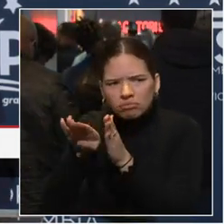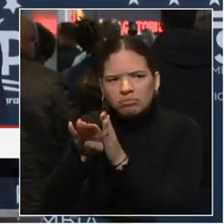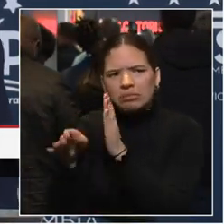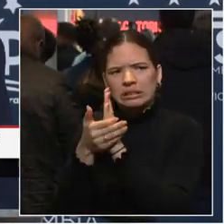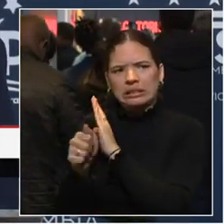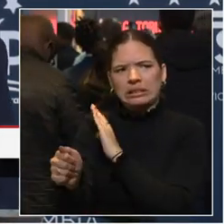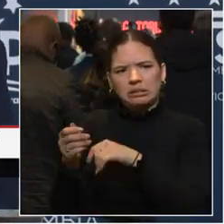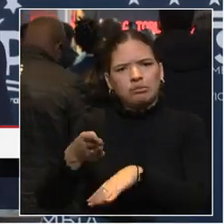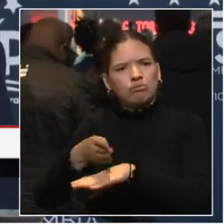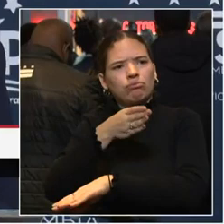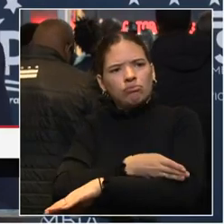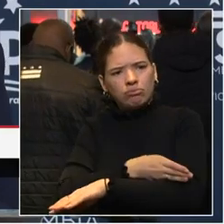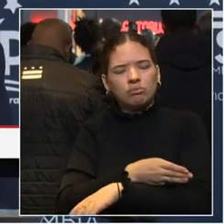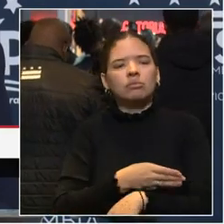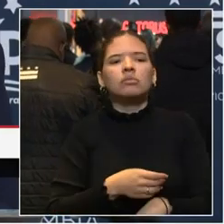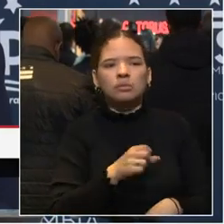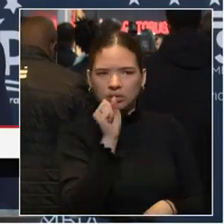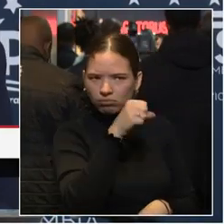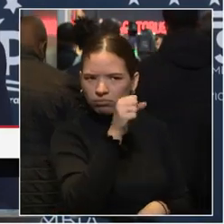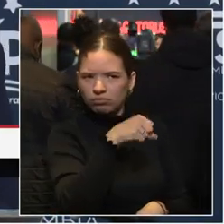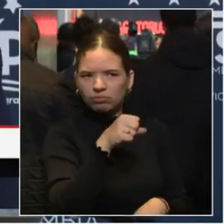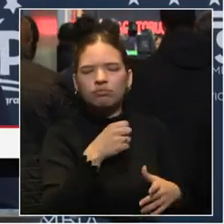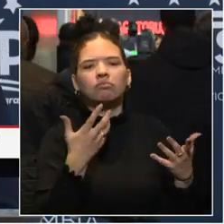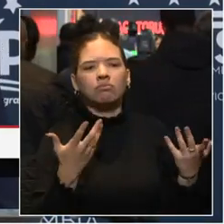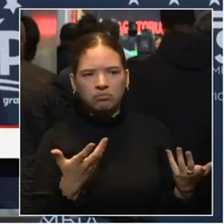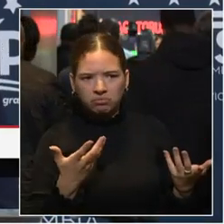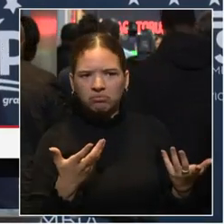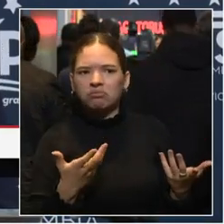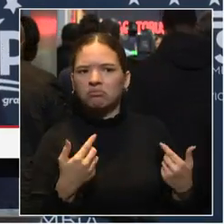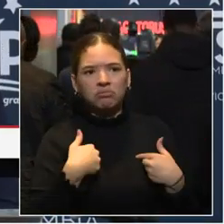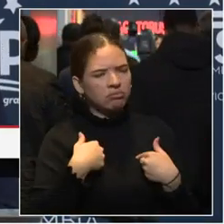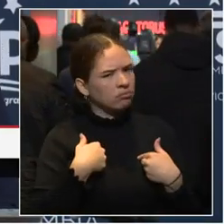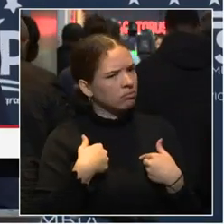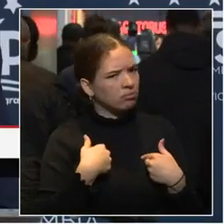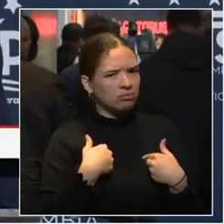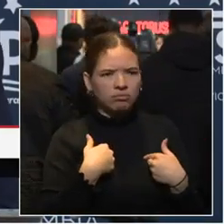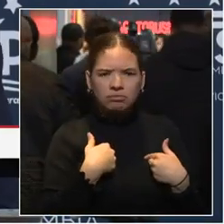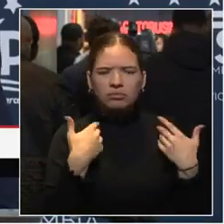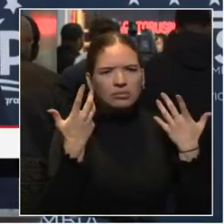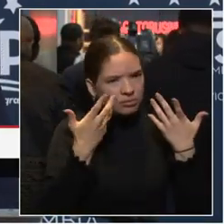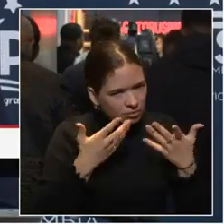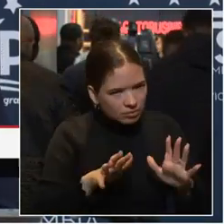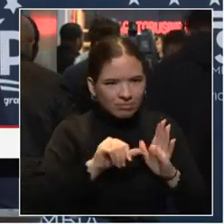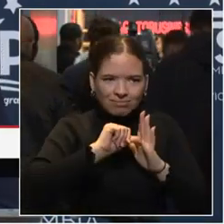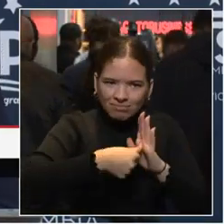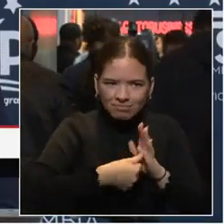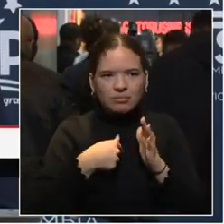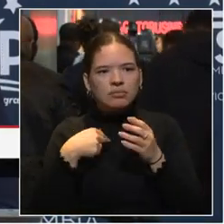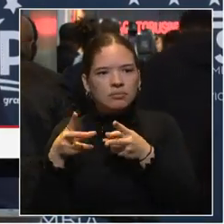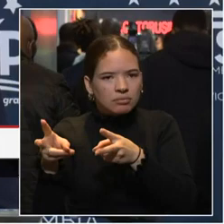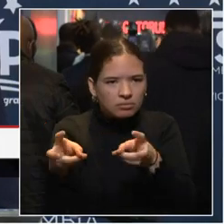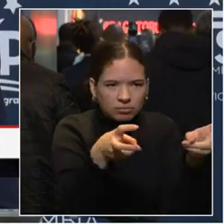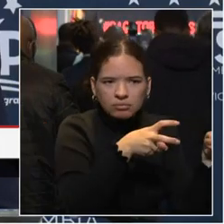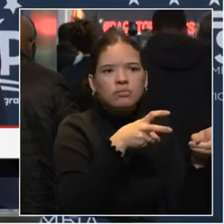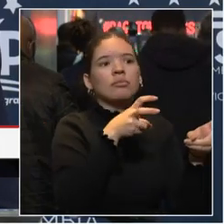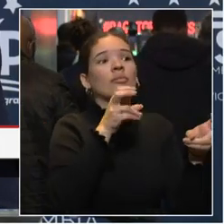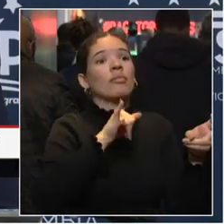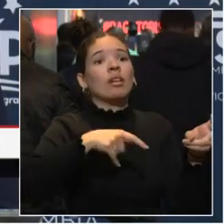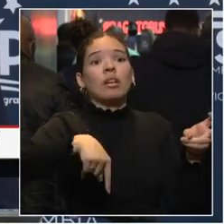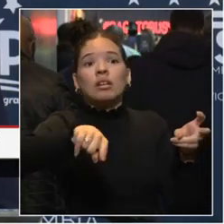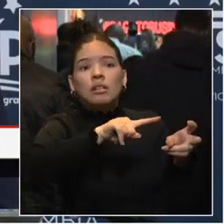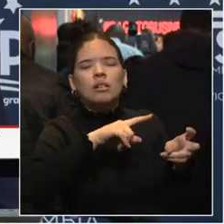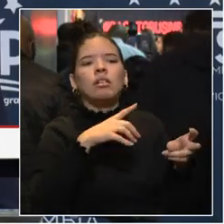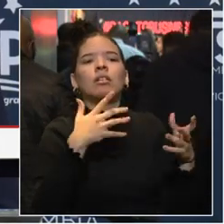and we have highlighted, and we continue to highlight in our recruitment employers that we know are getting it exactly